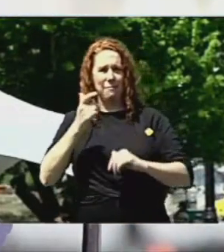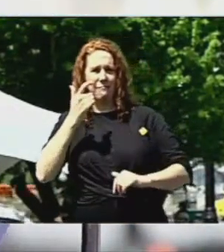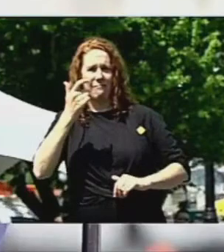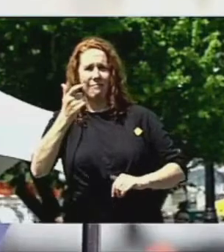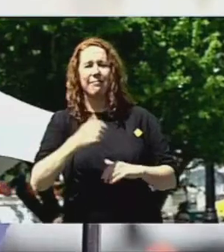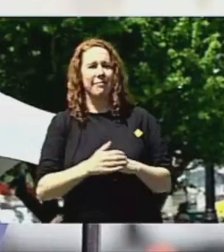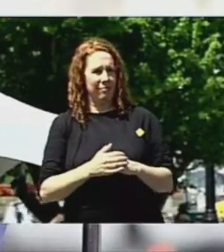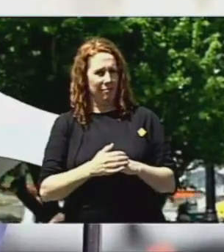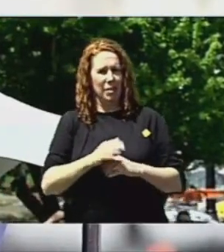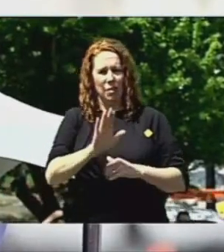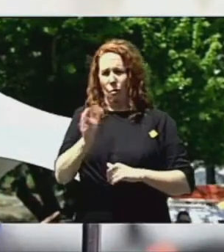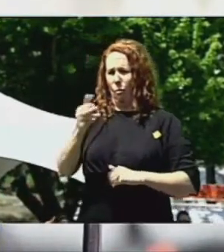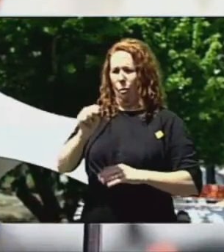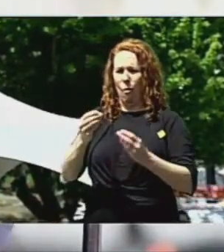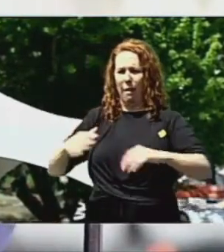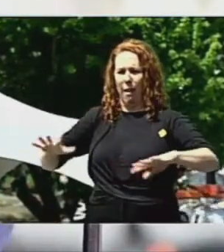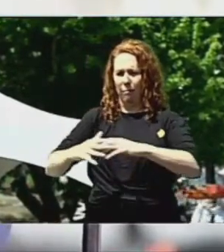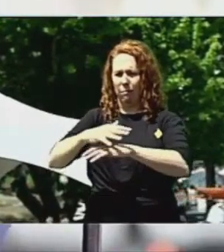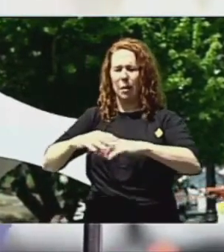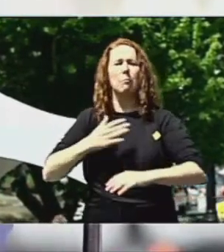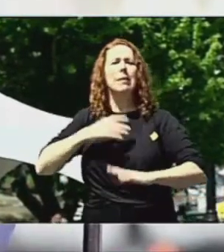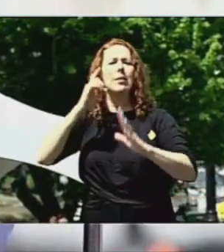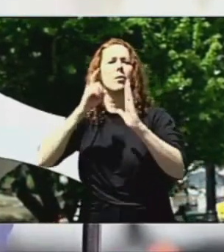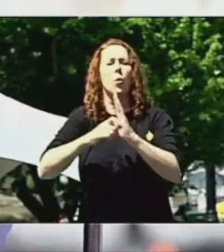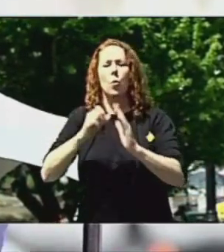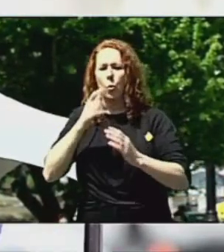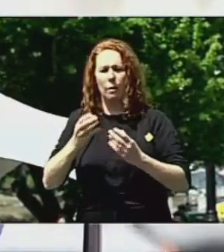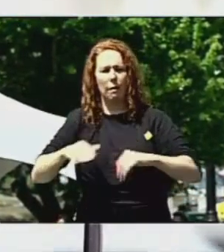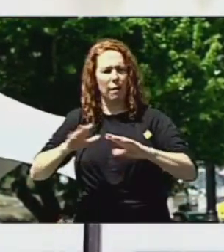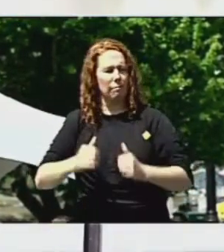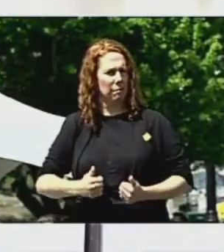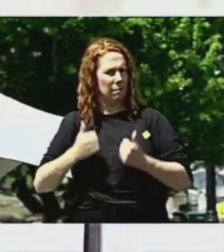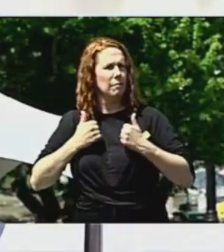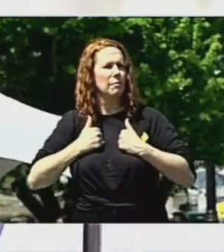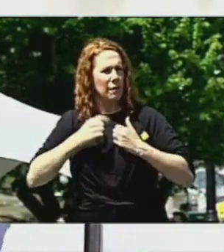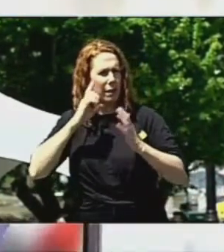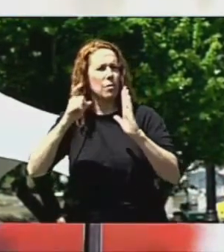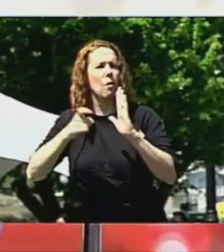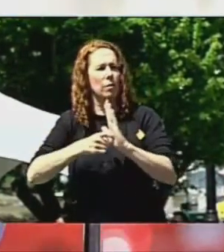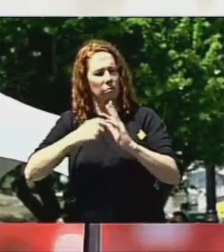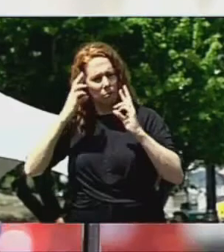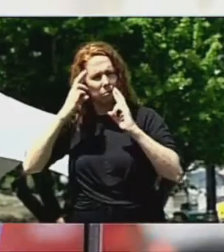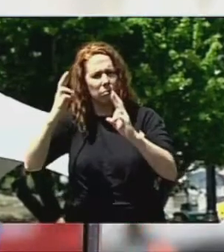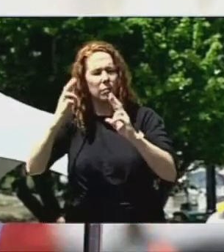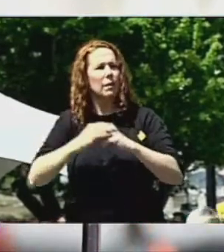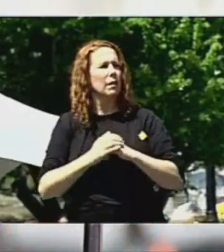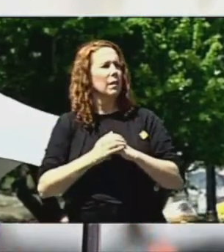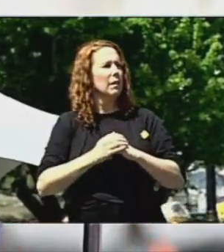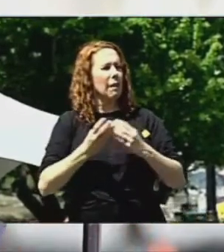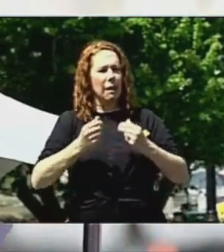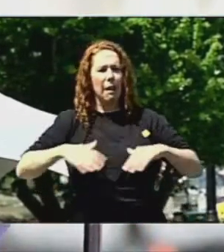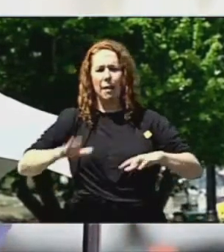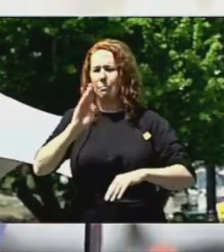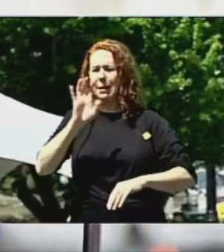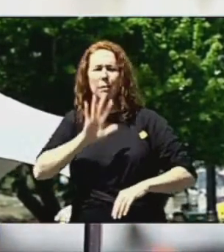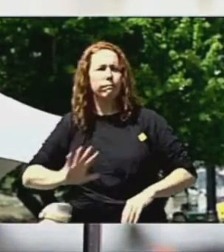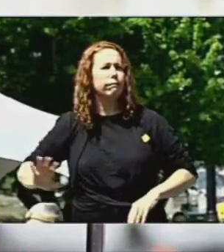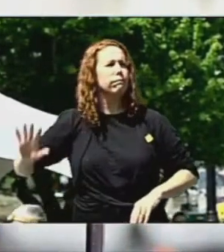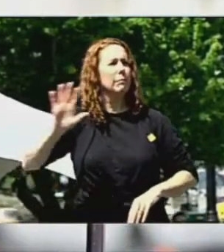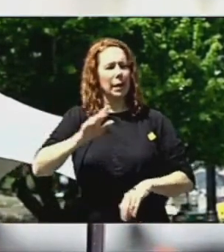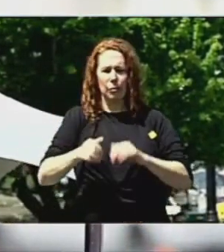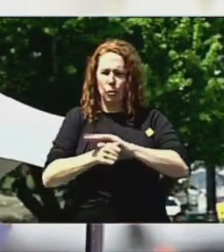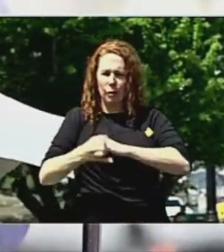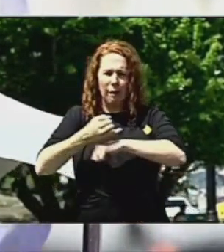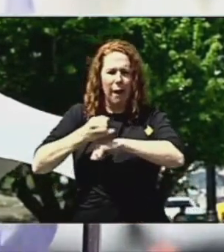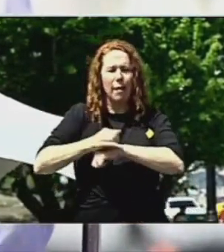you are on territories, and to acknowledge those territories, and in this unity of bringing all these territories across Turtle